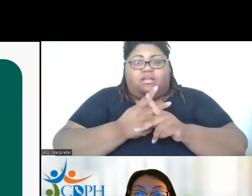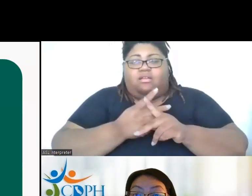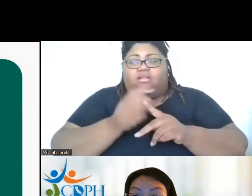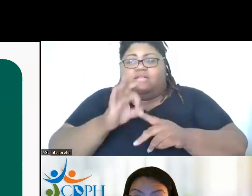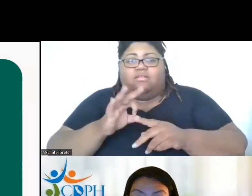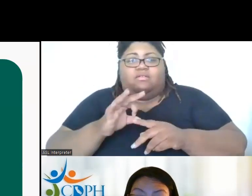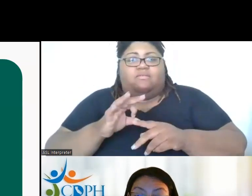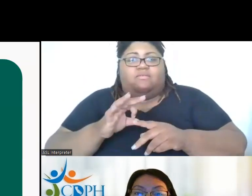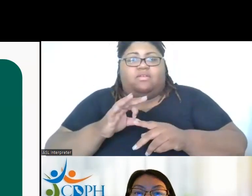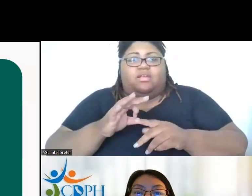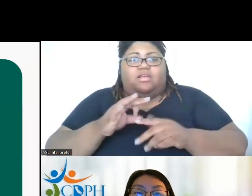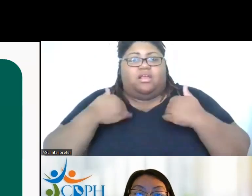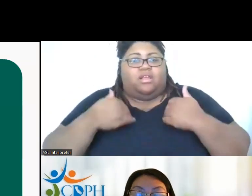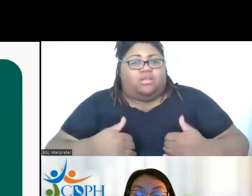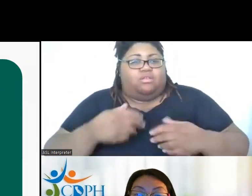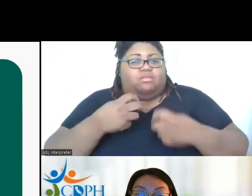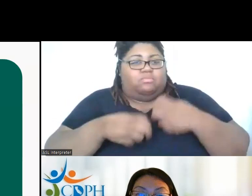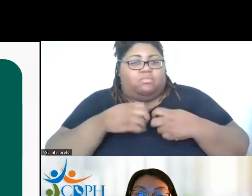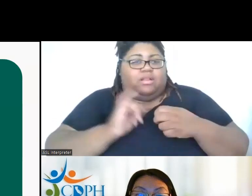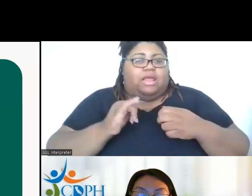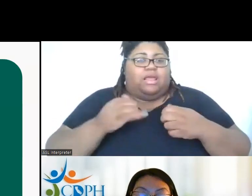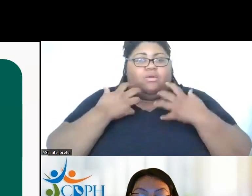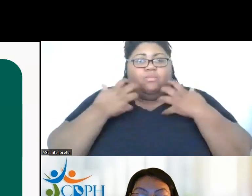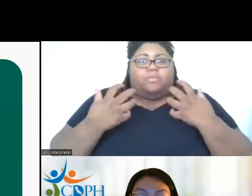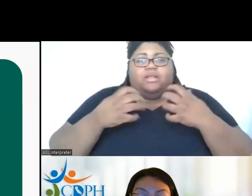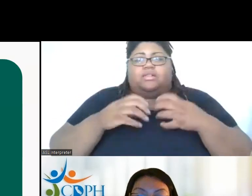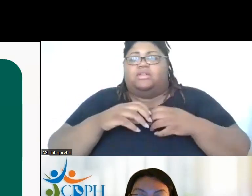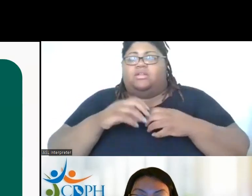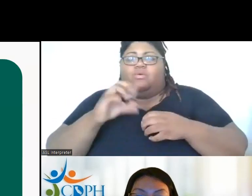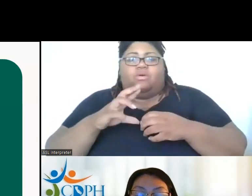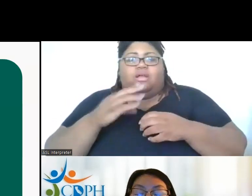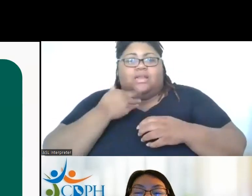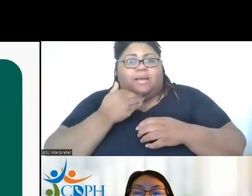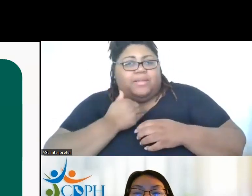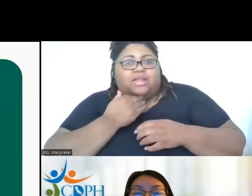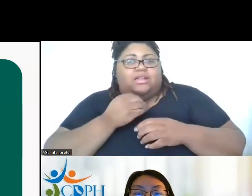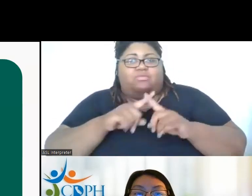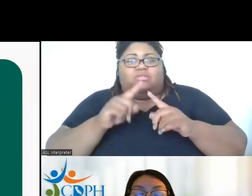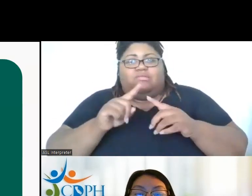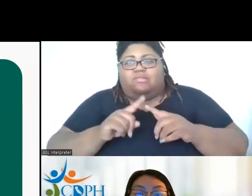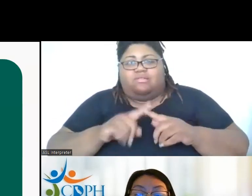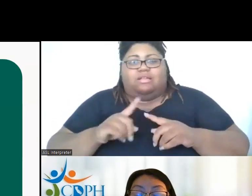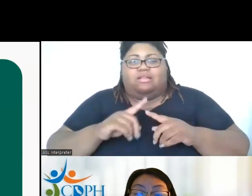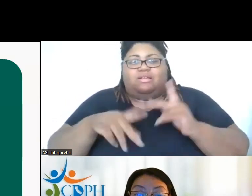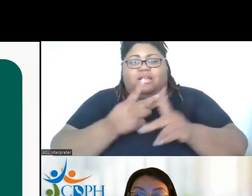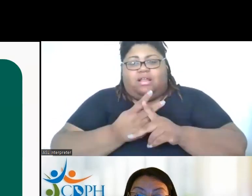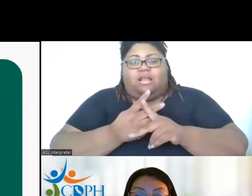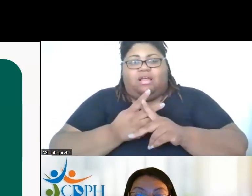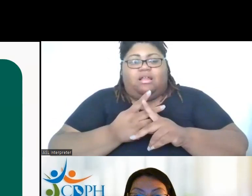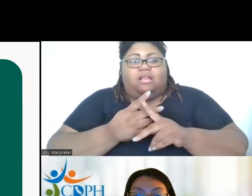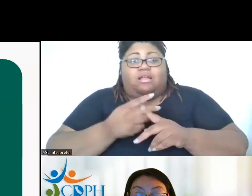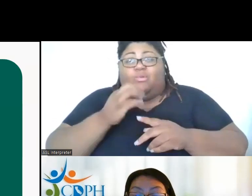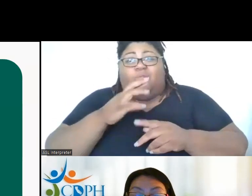obesity, physical inactivity, which pretty much counts most adults I know in my life, and anyone over the age